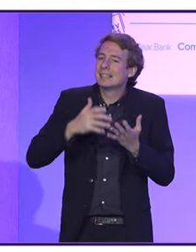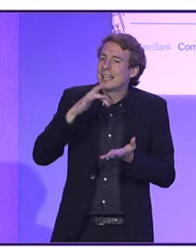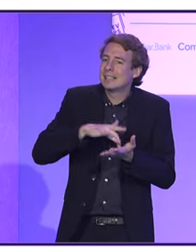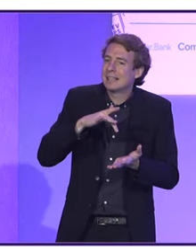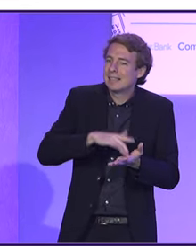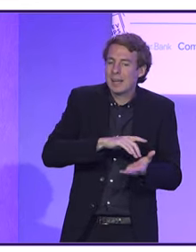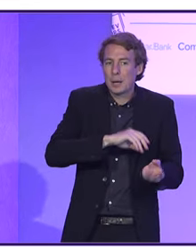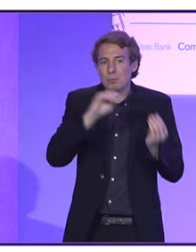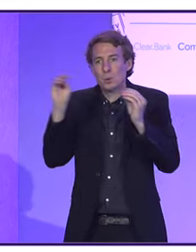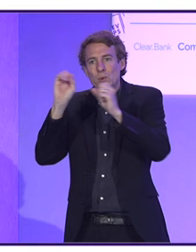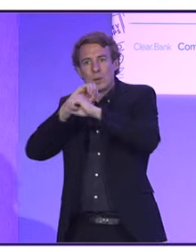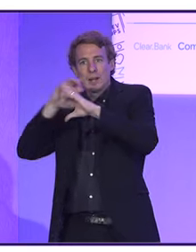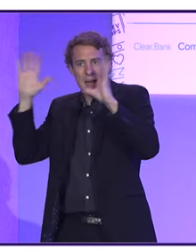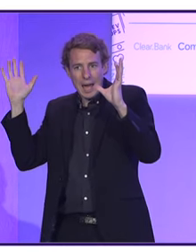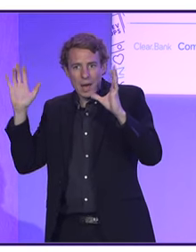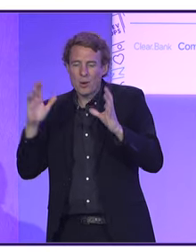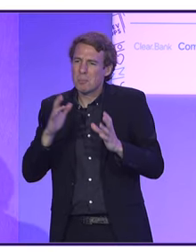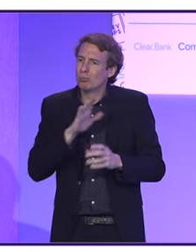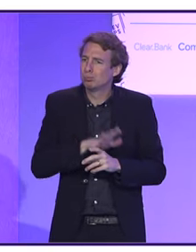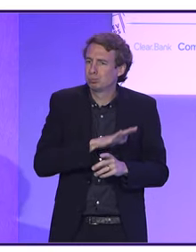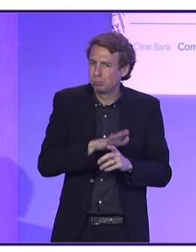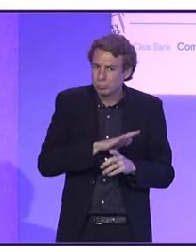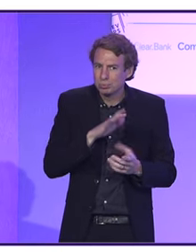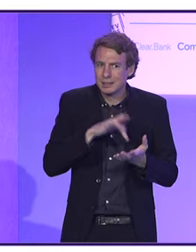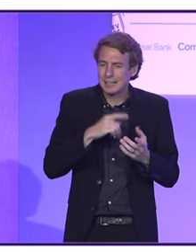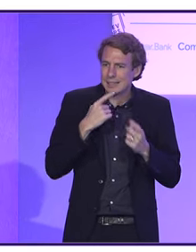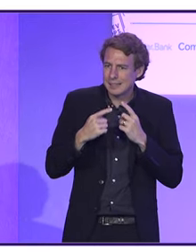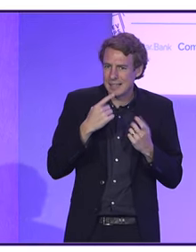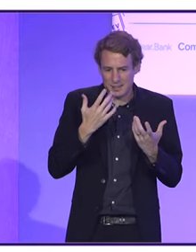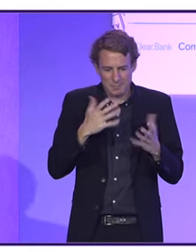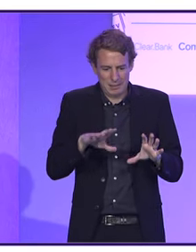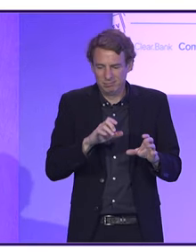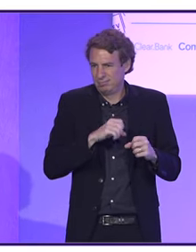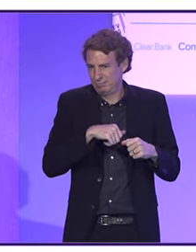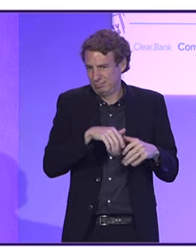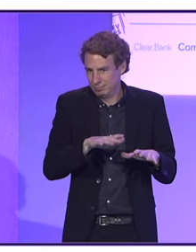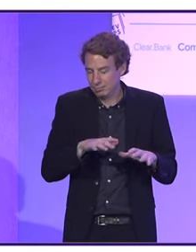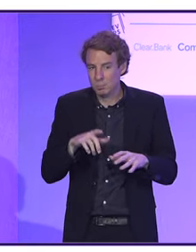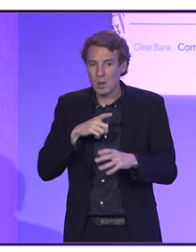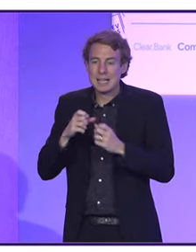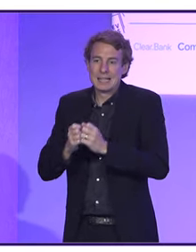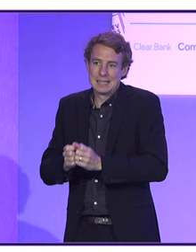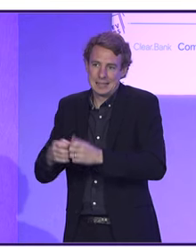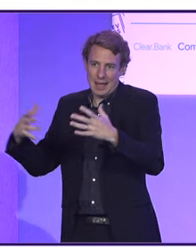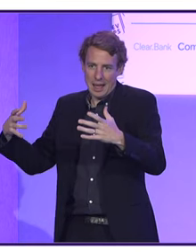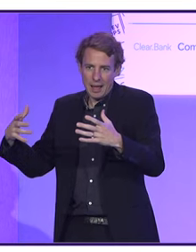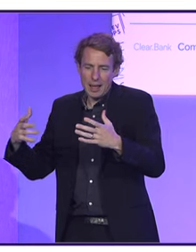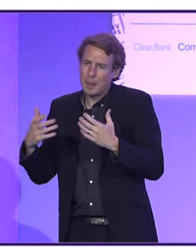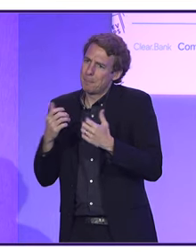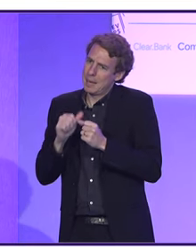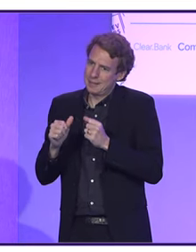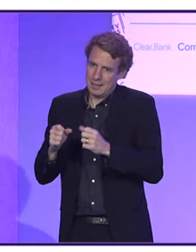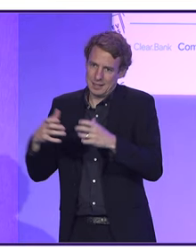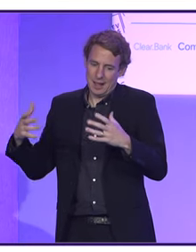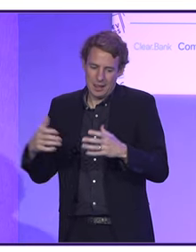data center there, it got left behind. Because what we needed to automate all the things was starting to scale this stuff a lot more effectively. And this